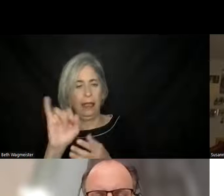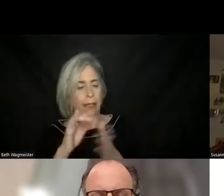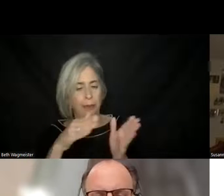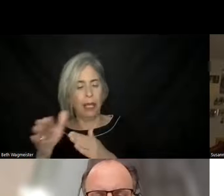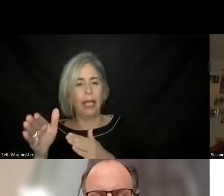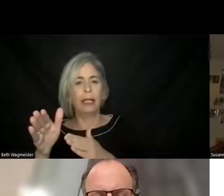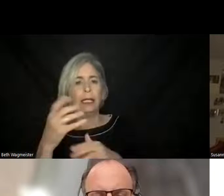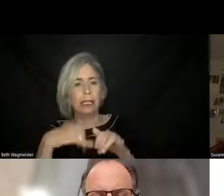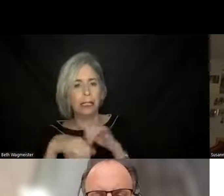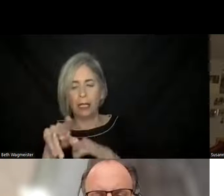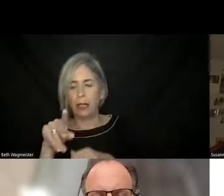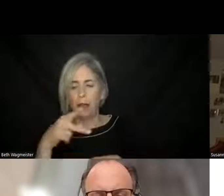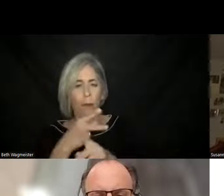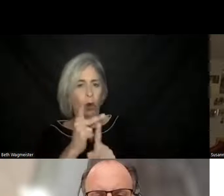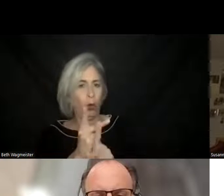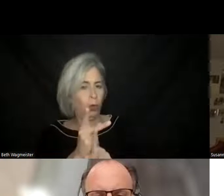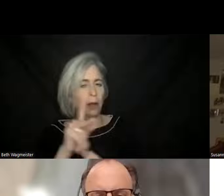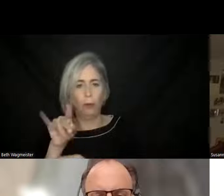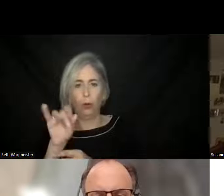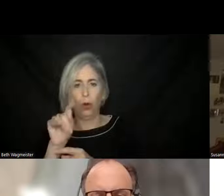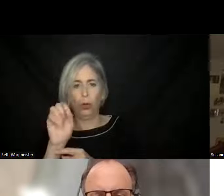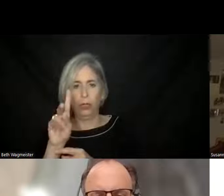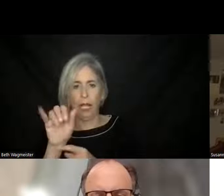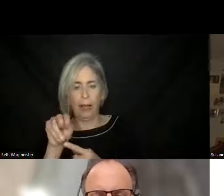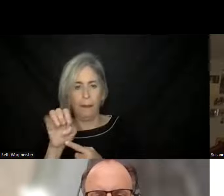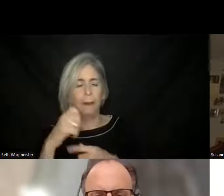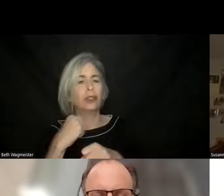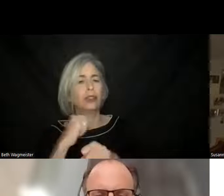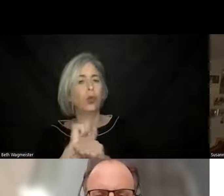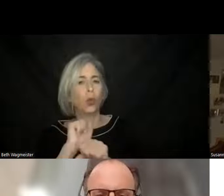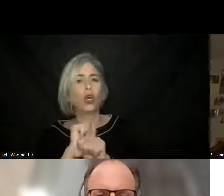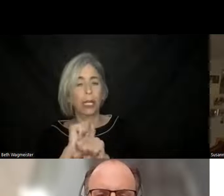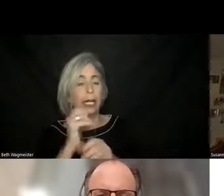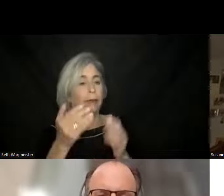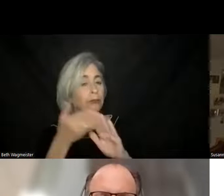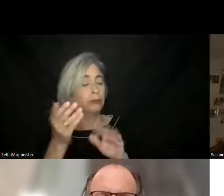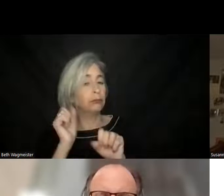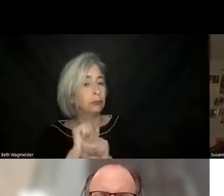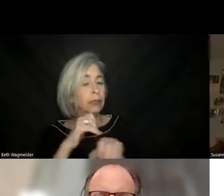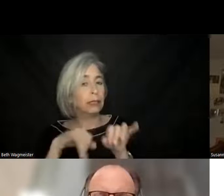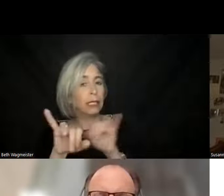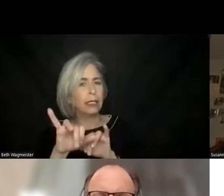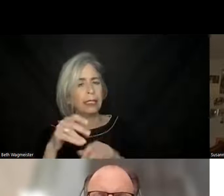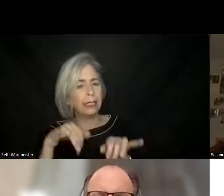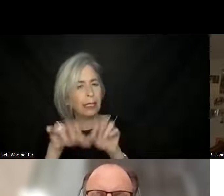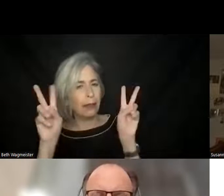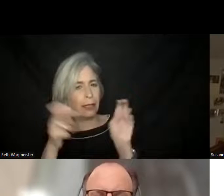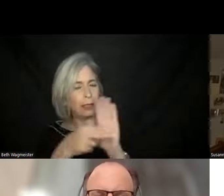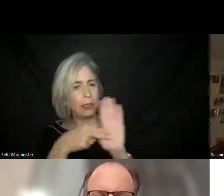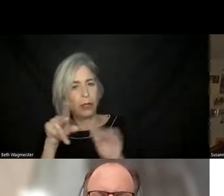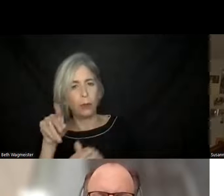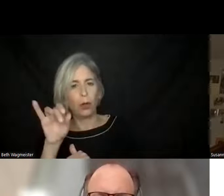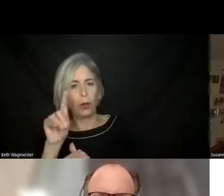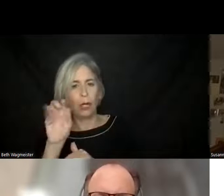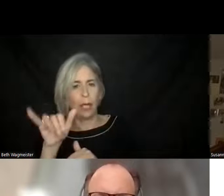It's still prototype, considered prototype, but it's a very much a working prototype. And the reason still considered a prototype is because